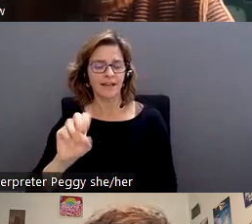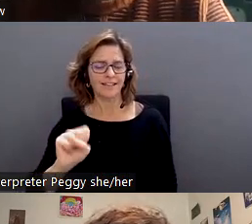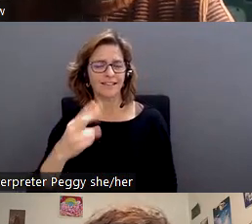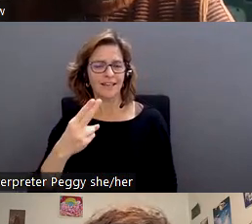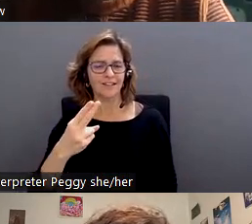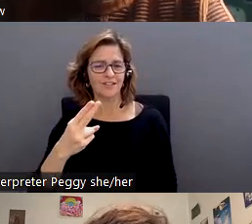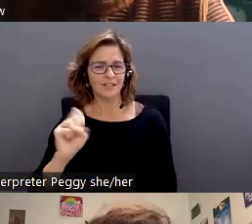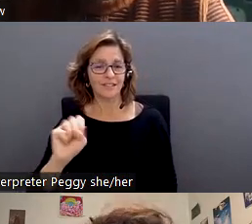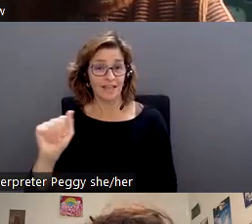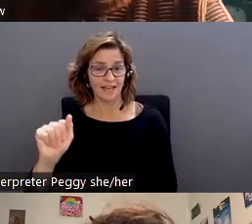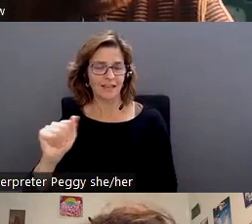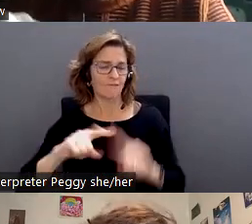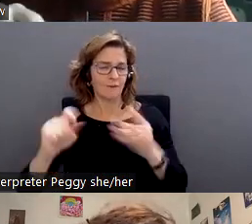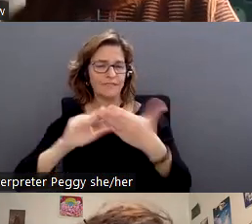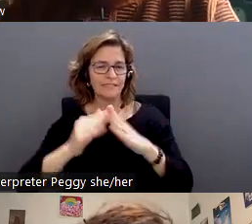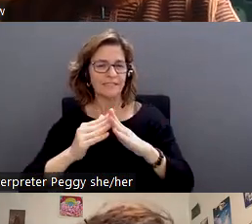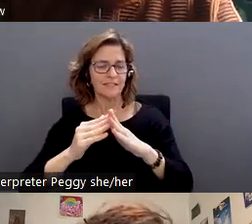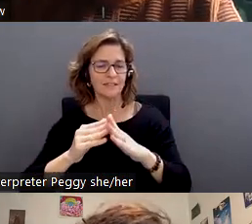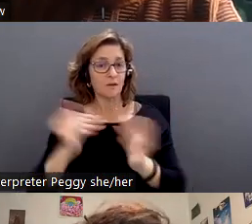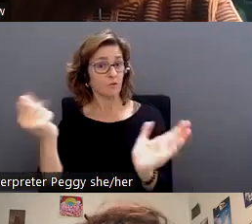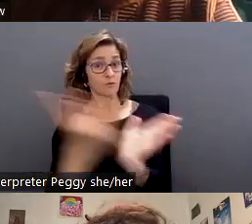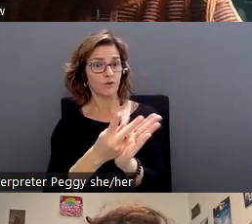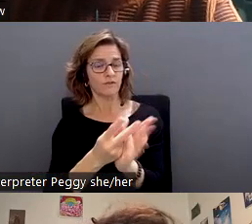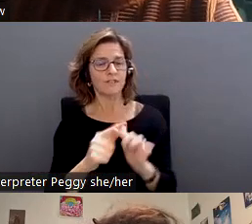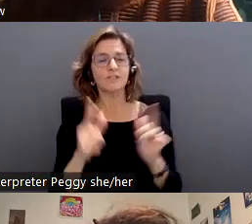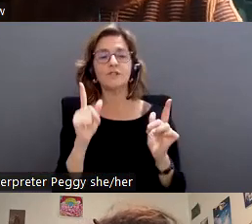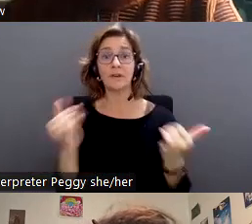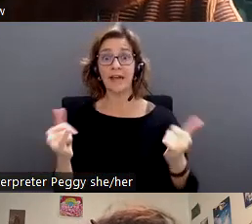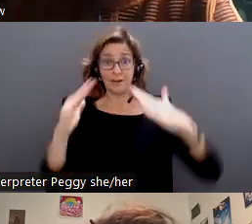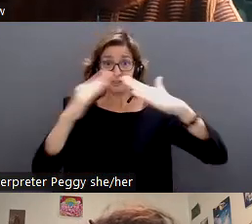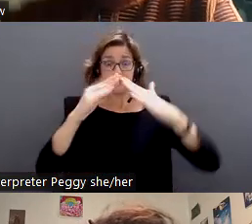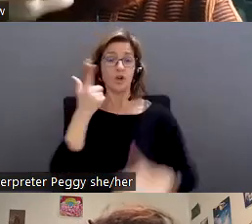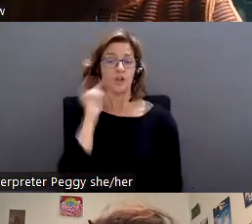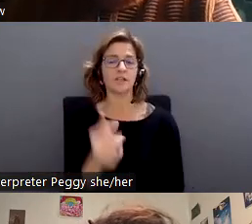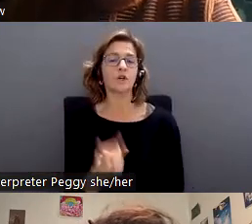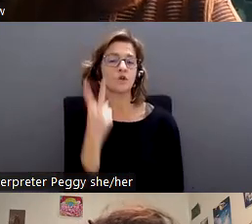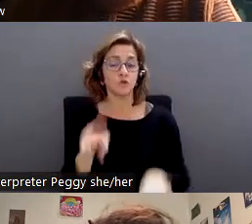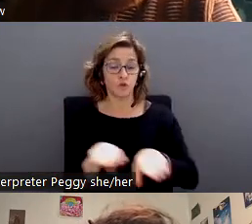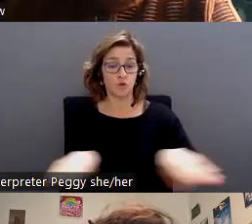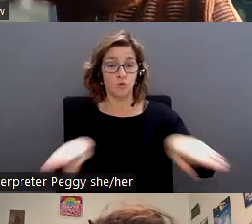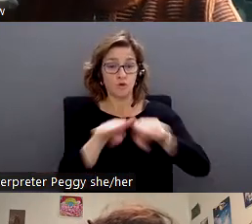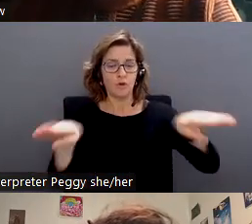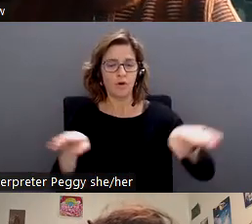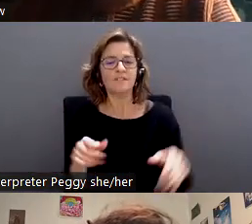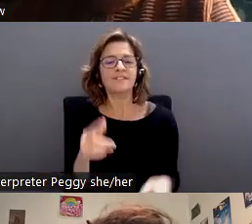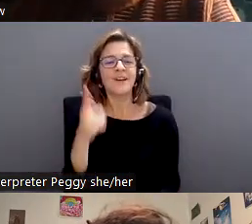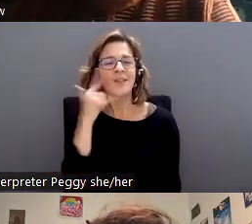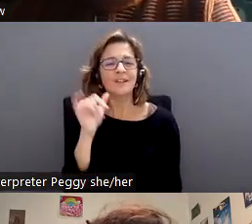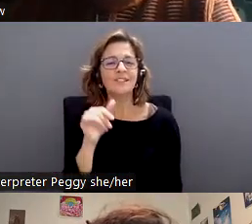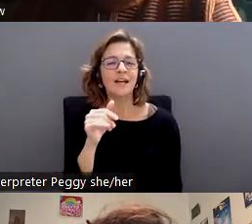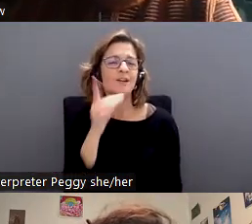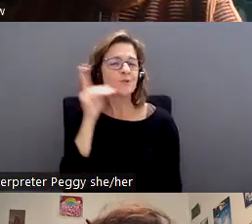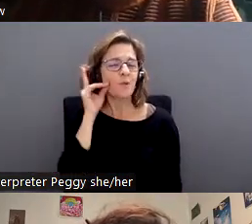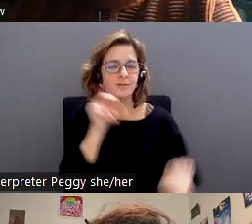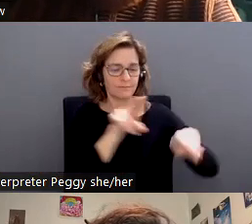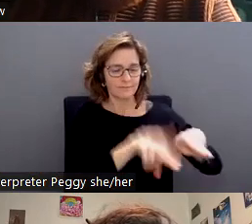The program is consisting basically of 2 floors of beds that mirror each other in an open dorm setting. There's a kitchen, a